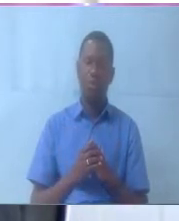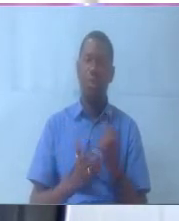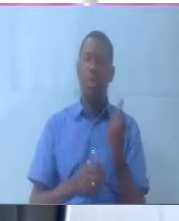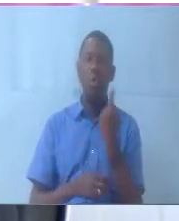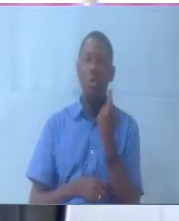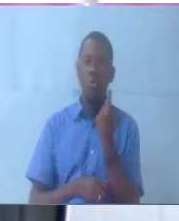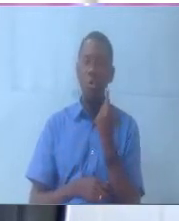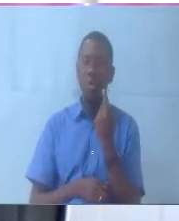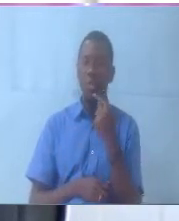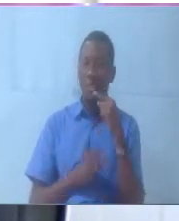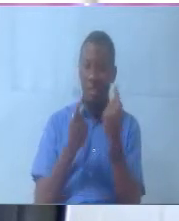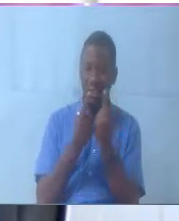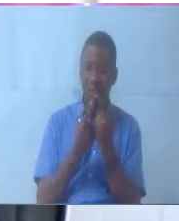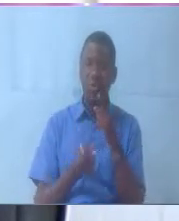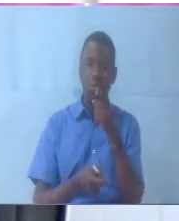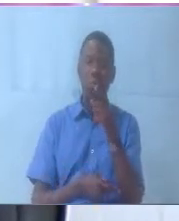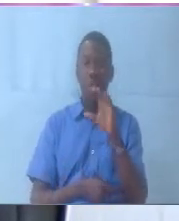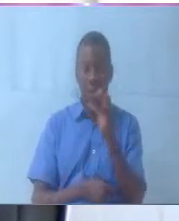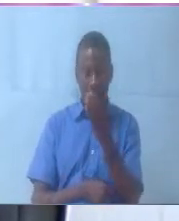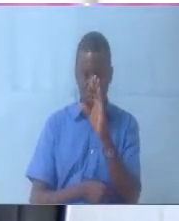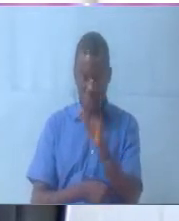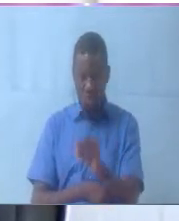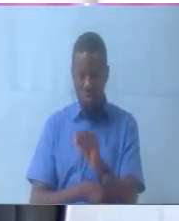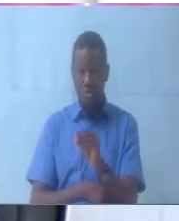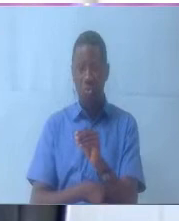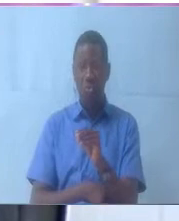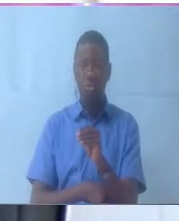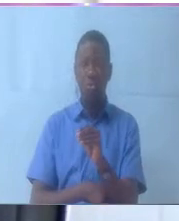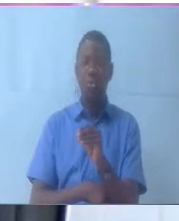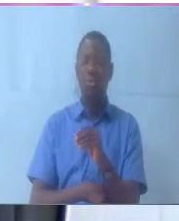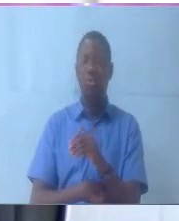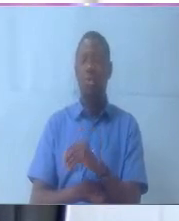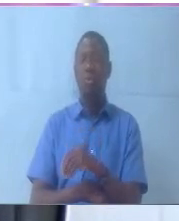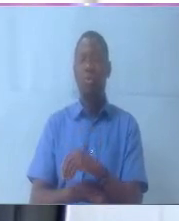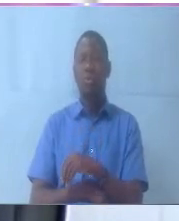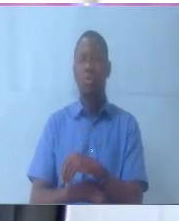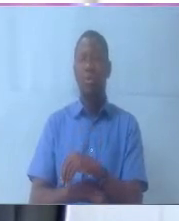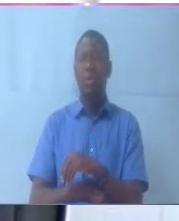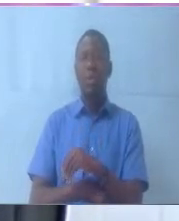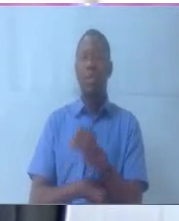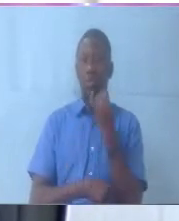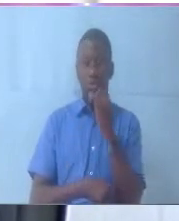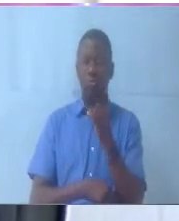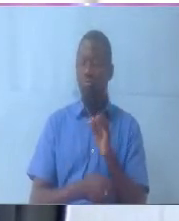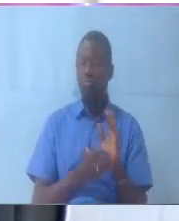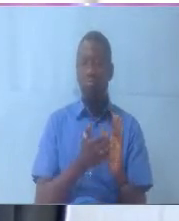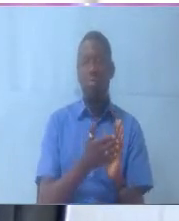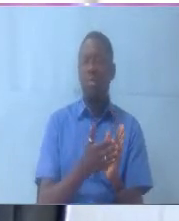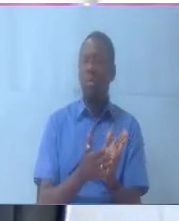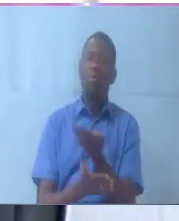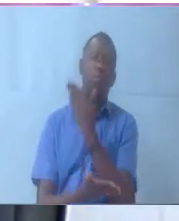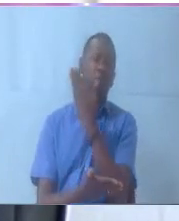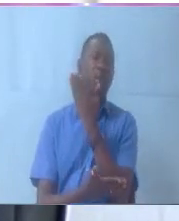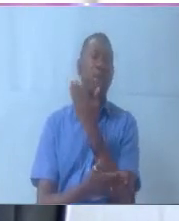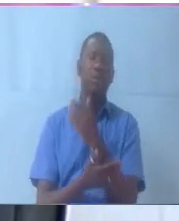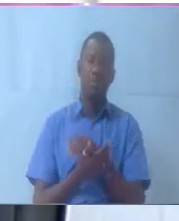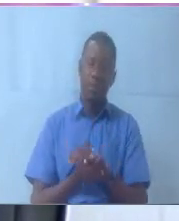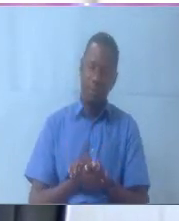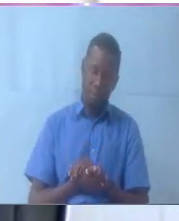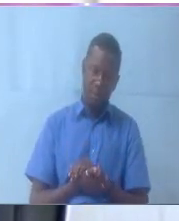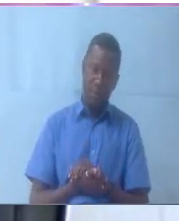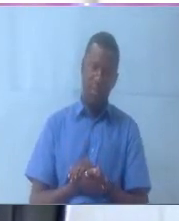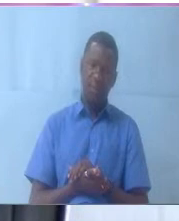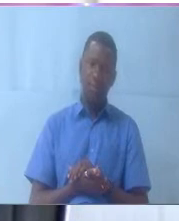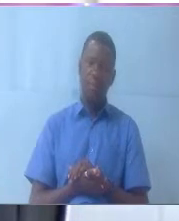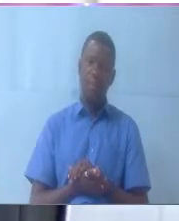action isi kuketa no menke no je isi kuketa menke no je is to strike out the case, wala me kito nyimburuka ya